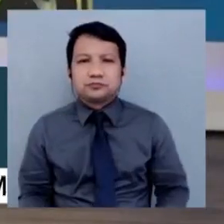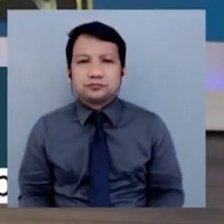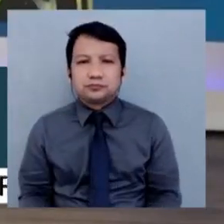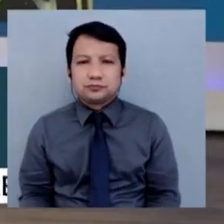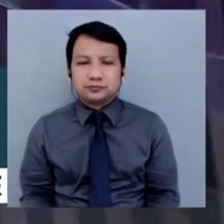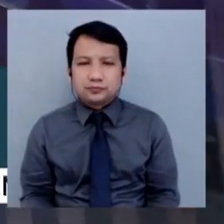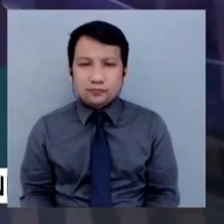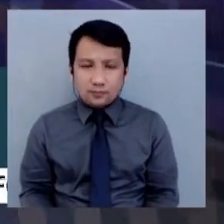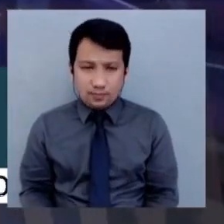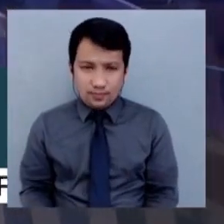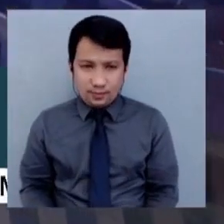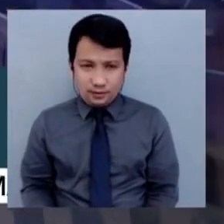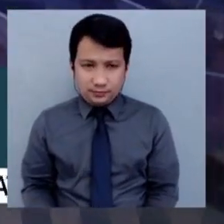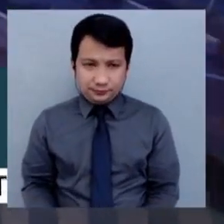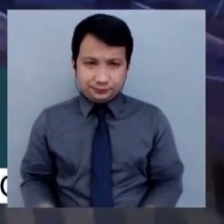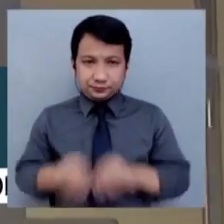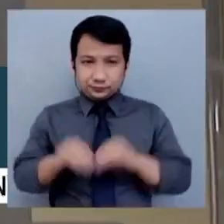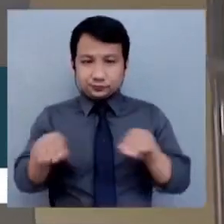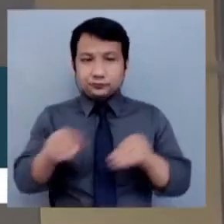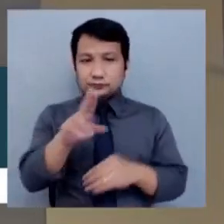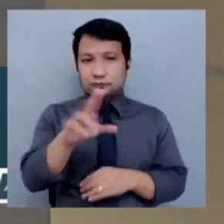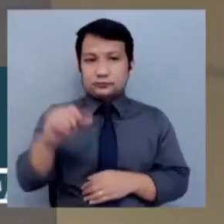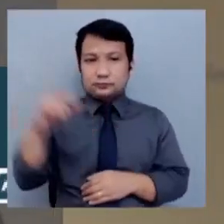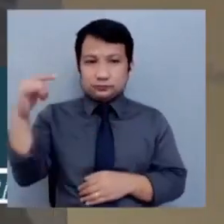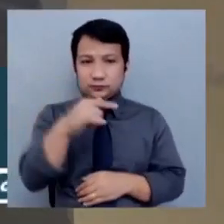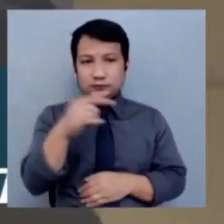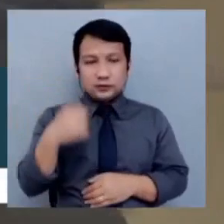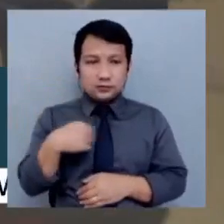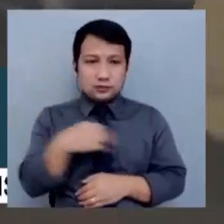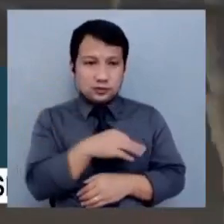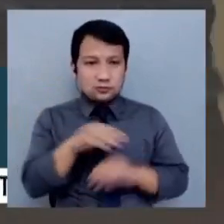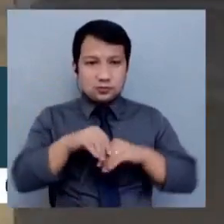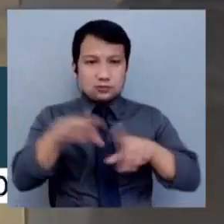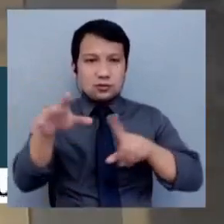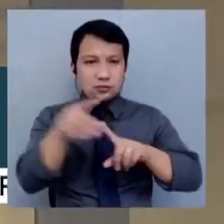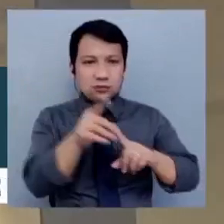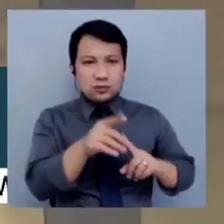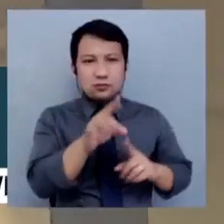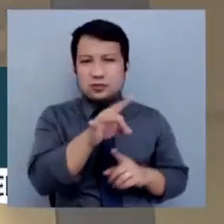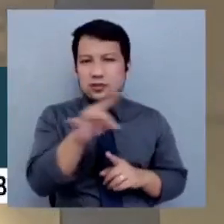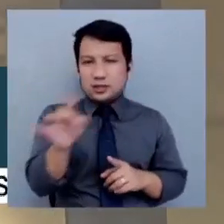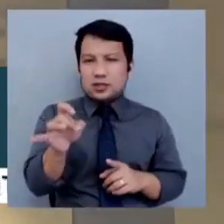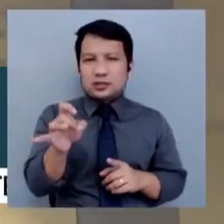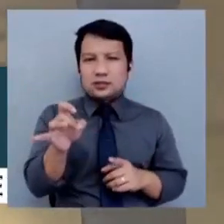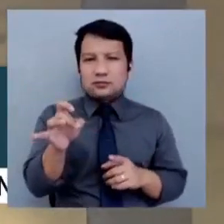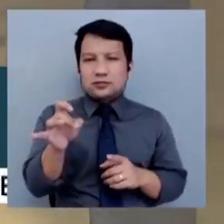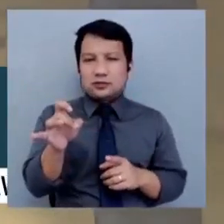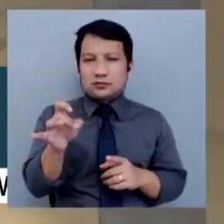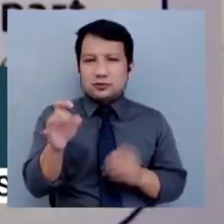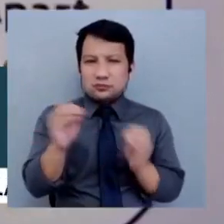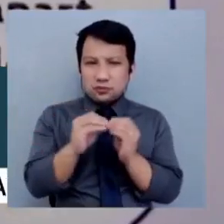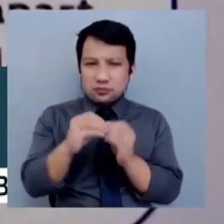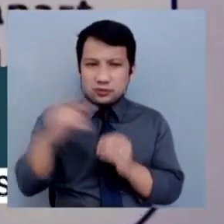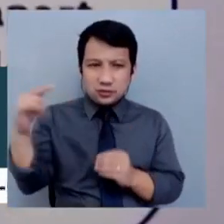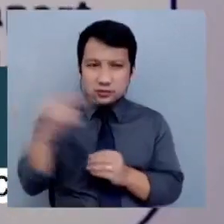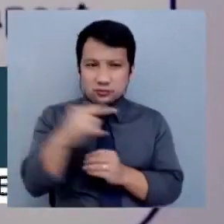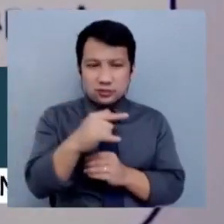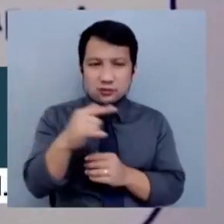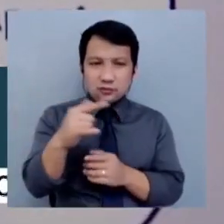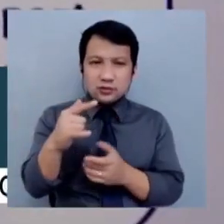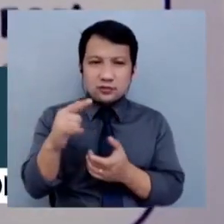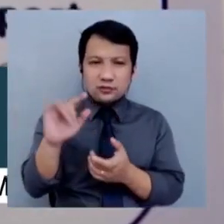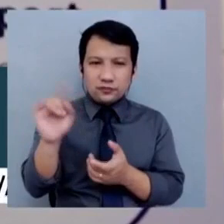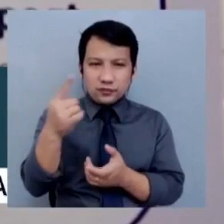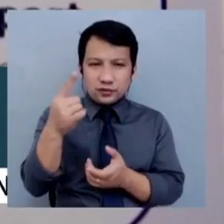Rising COVID infections among U.S. airline staff forced carriers to scrap 800 more flights on Monday, the fourth